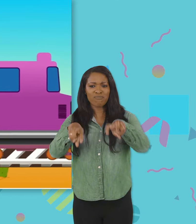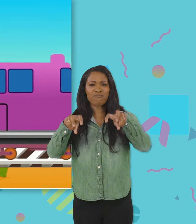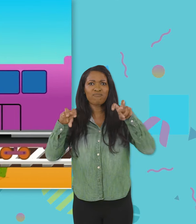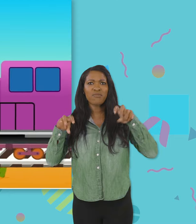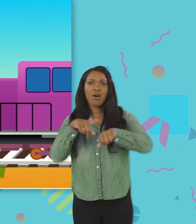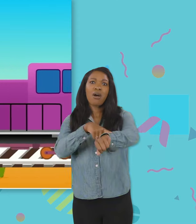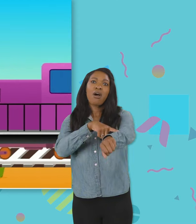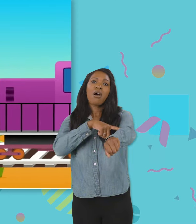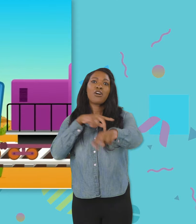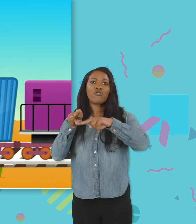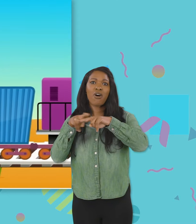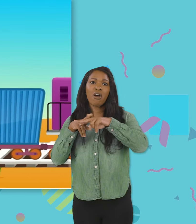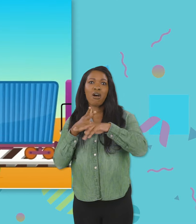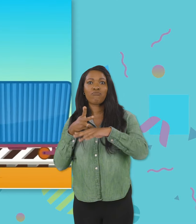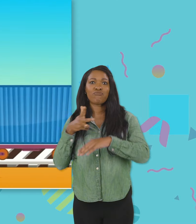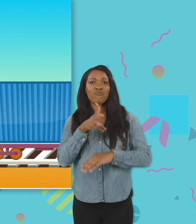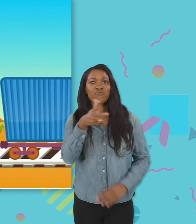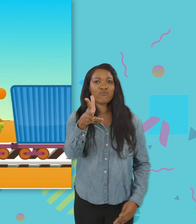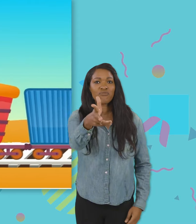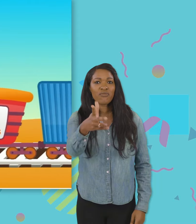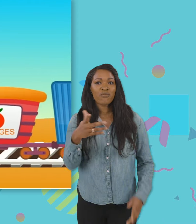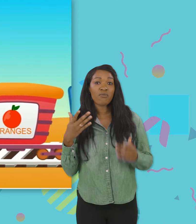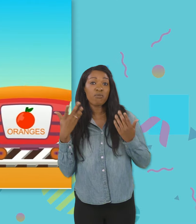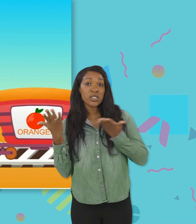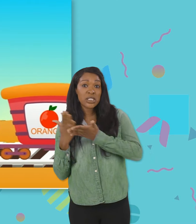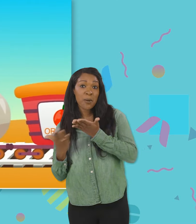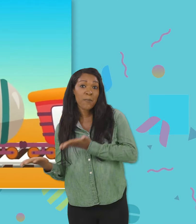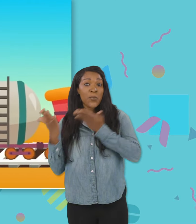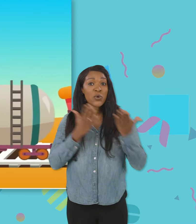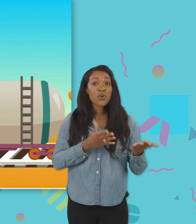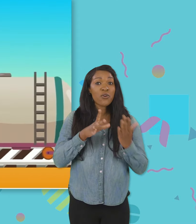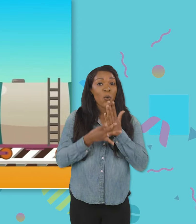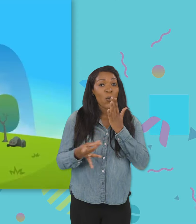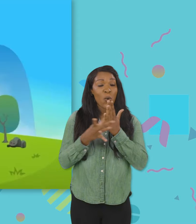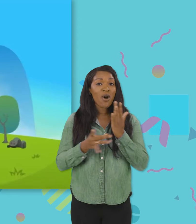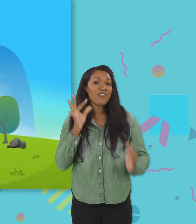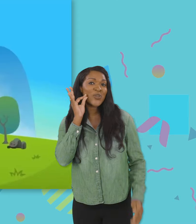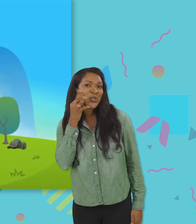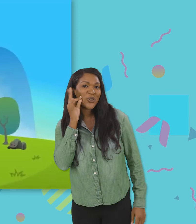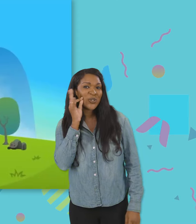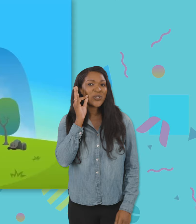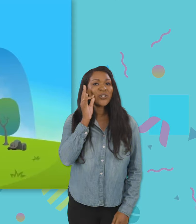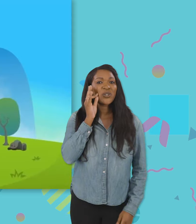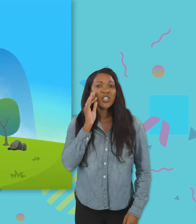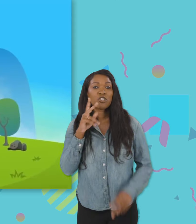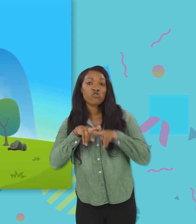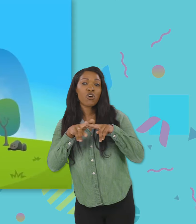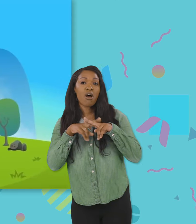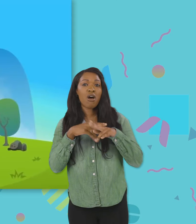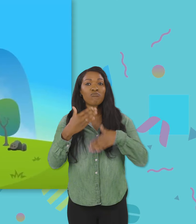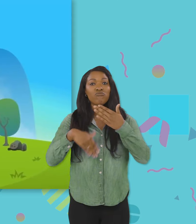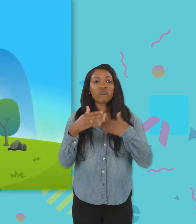cargo miles and miles. Some move oil or fruit. Every time a train goes